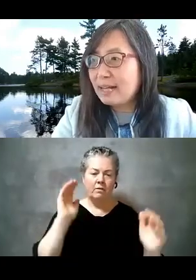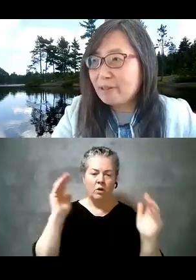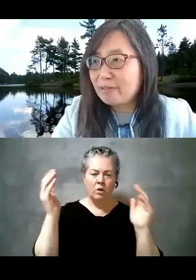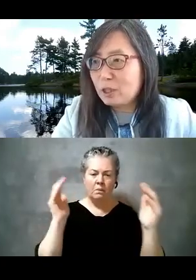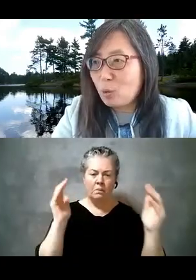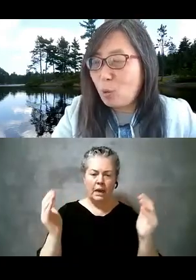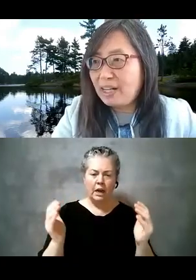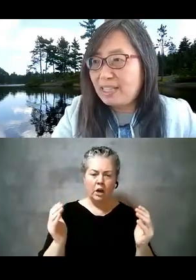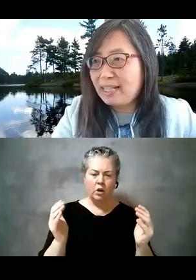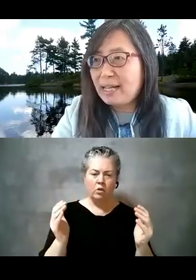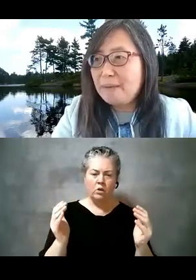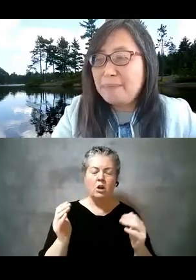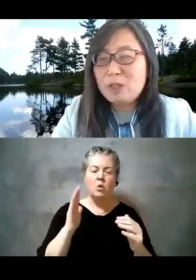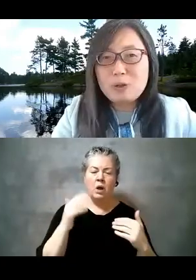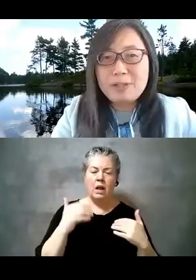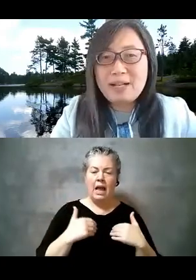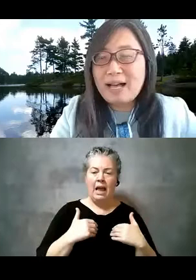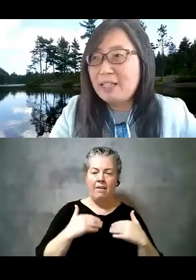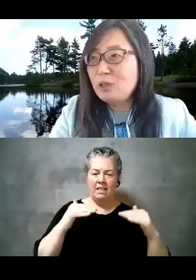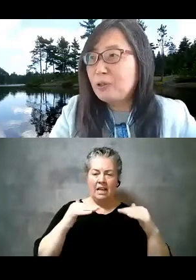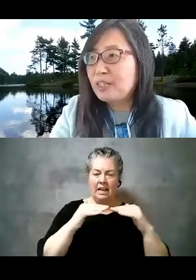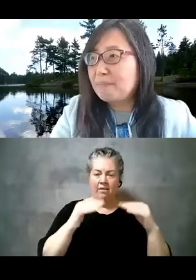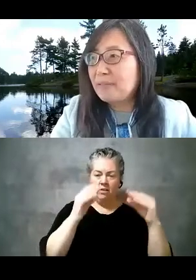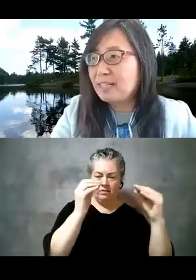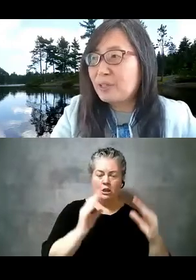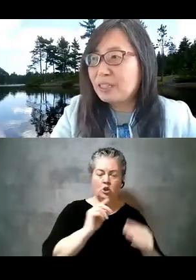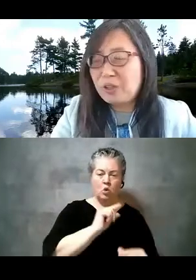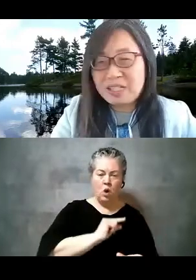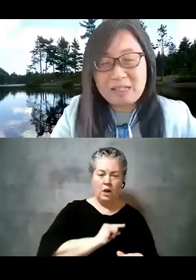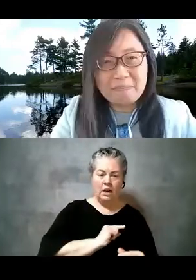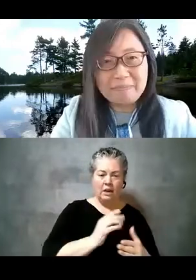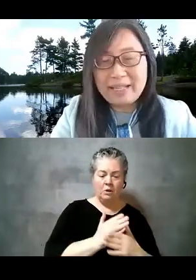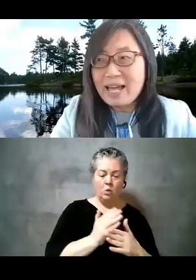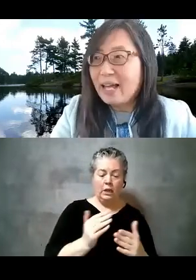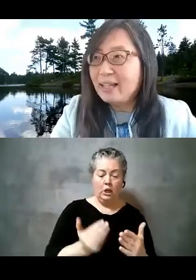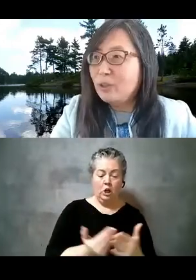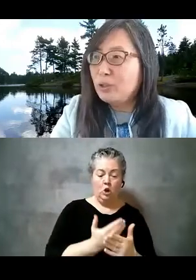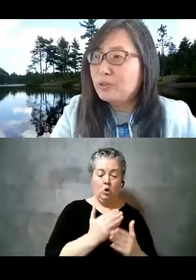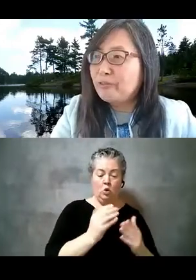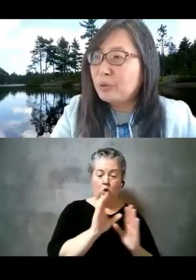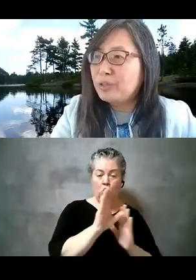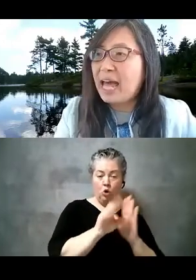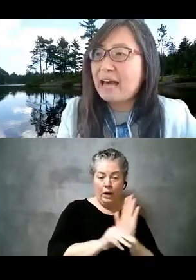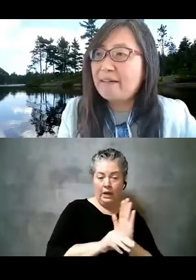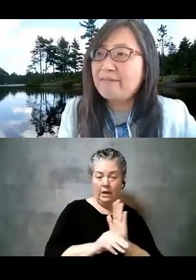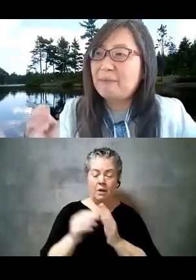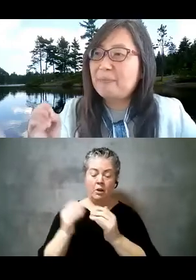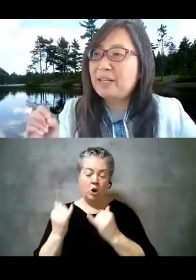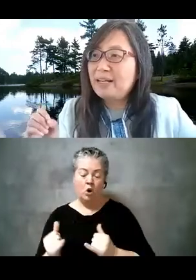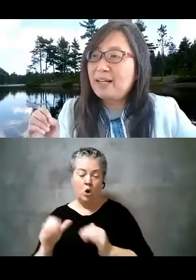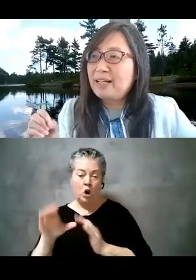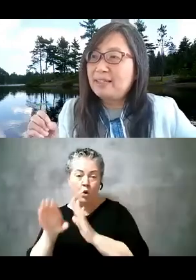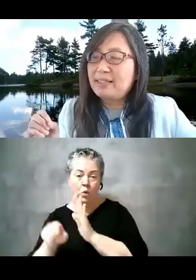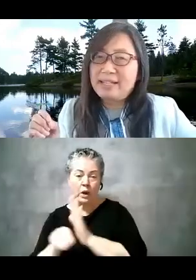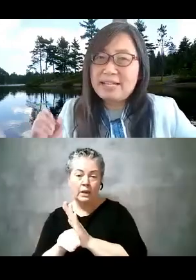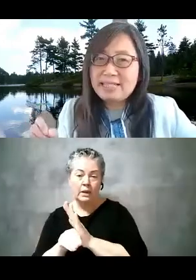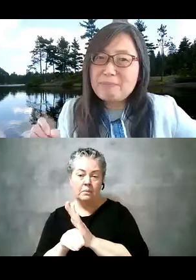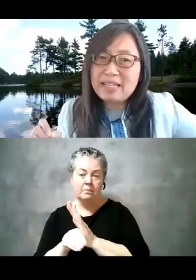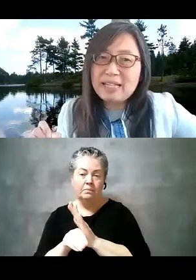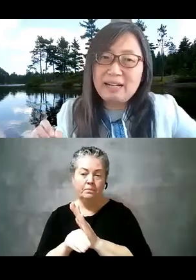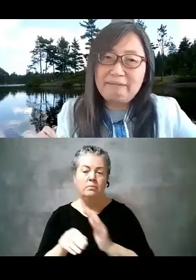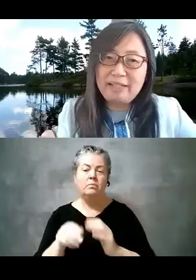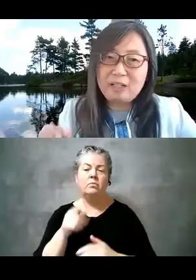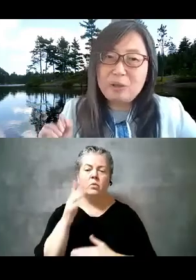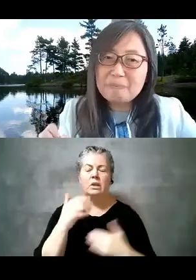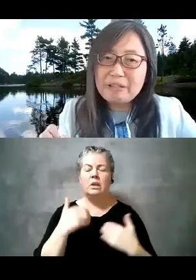this level of teacher quality between the new curriculum and the current curriculum, you will have an